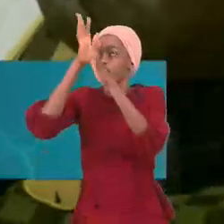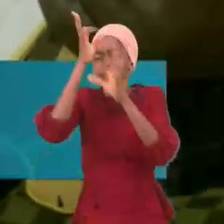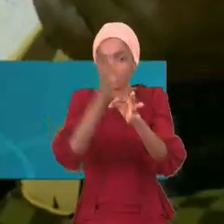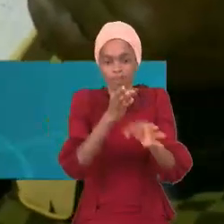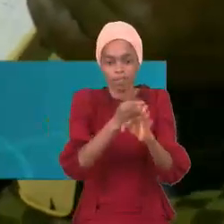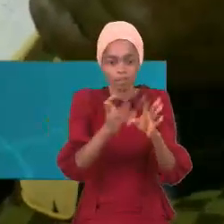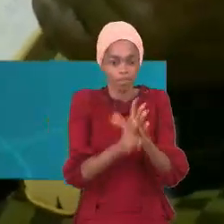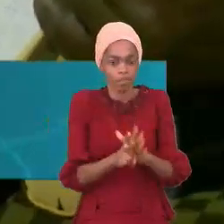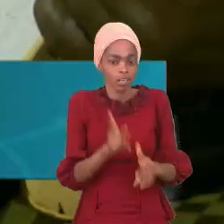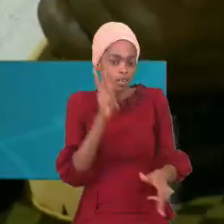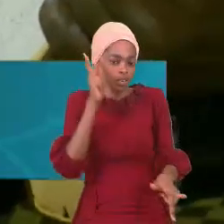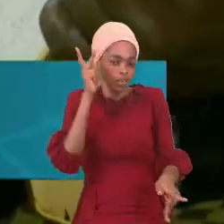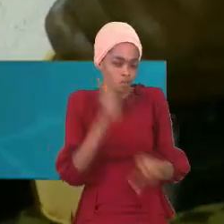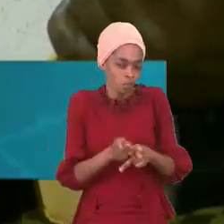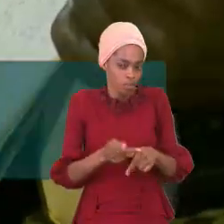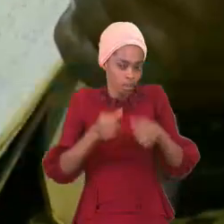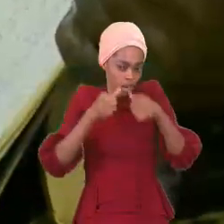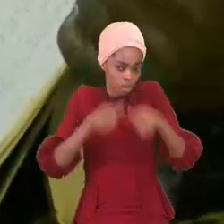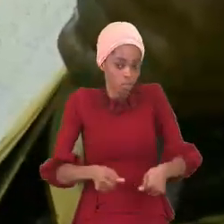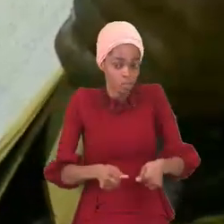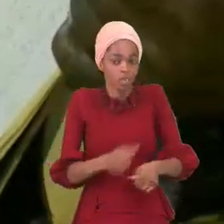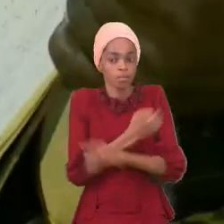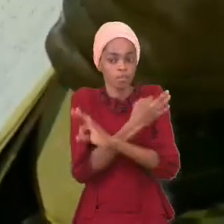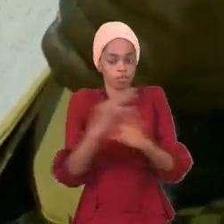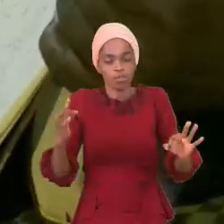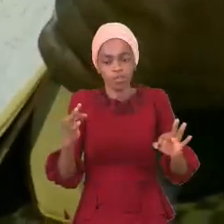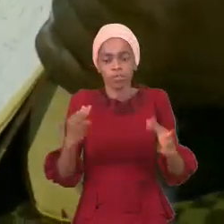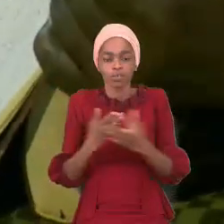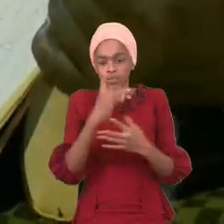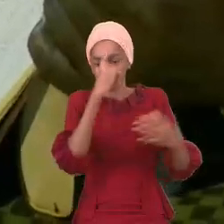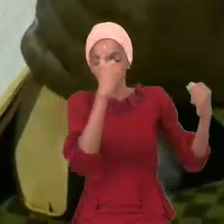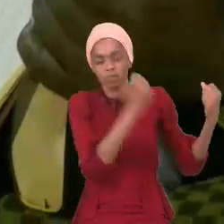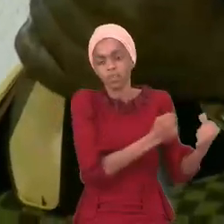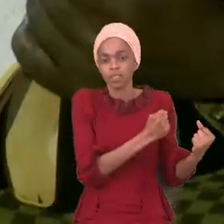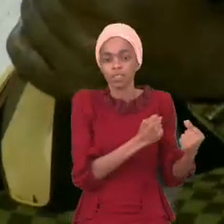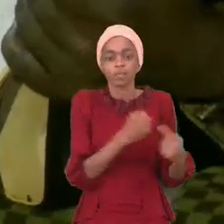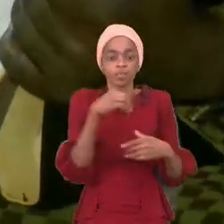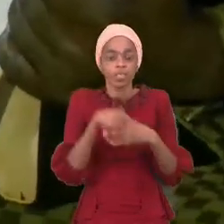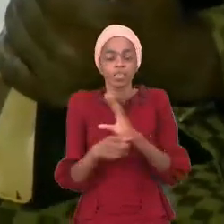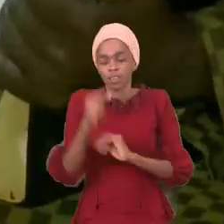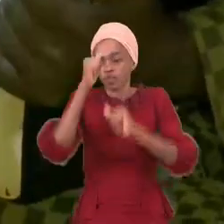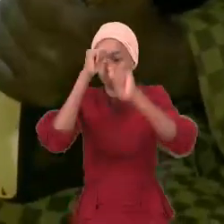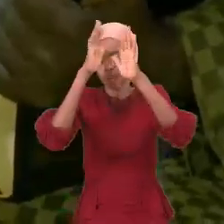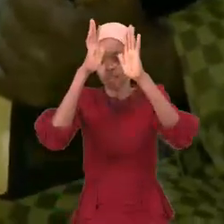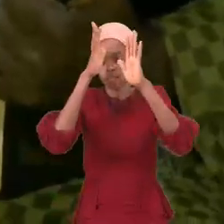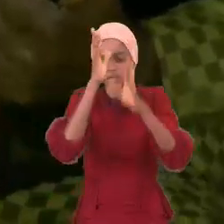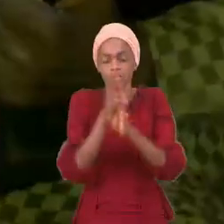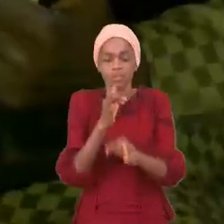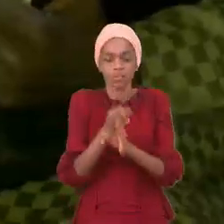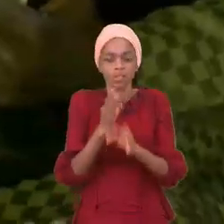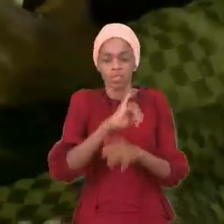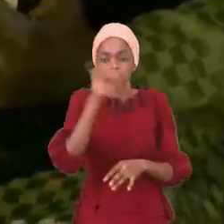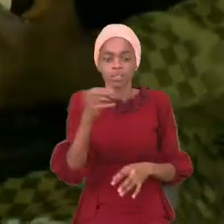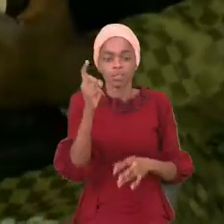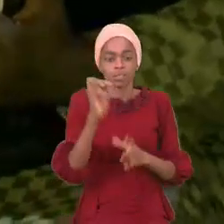Sustainable freedom through faith in the Father's faithfulness. Look at John chapter